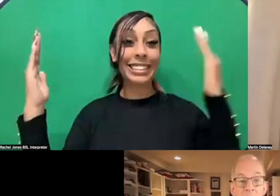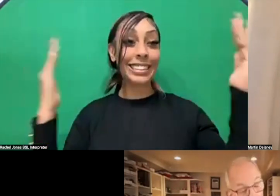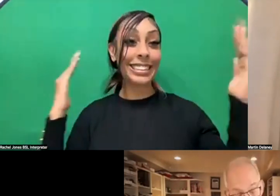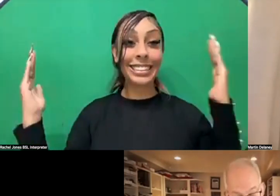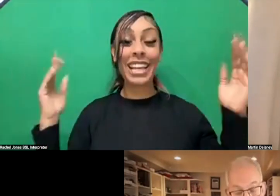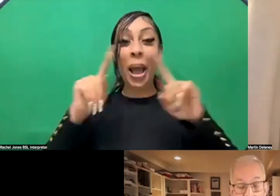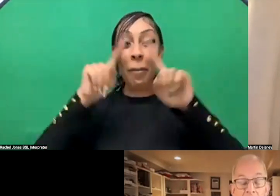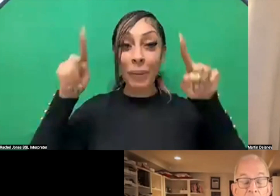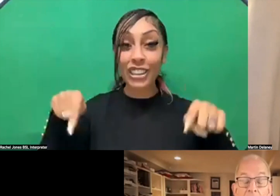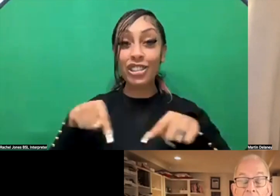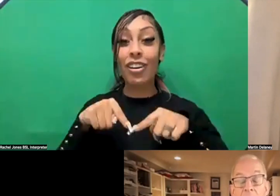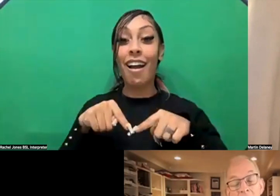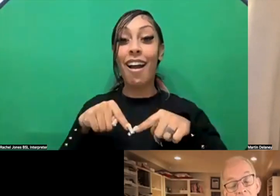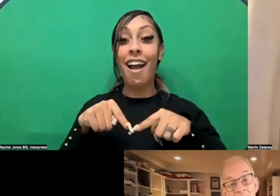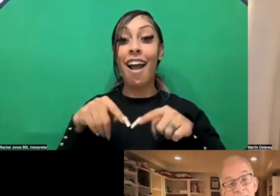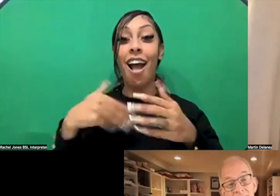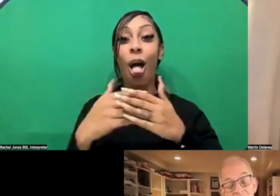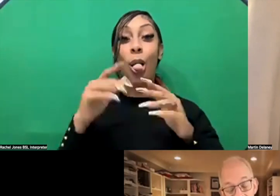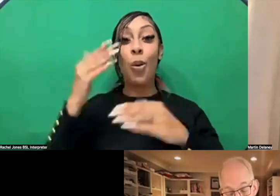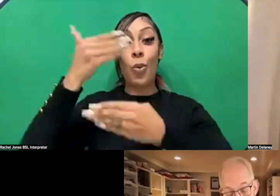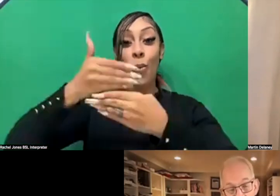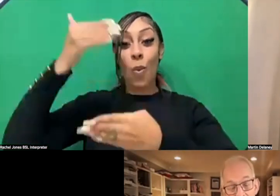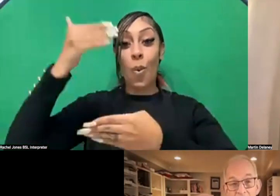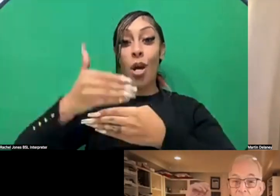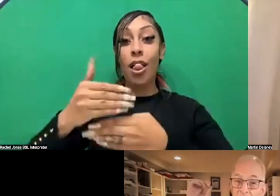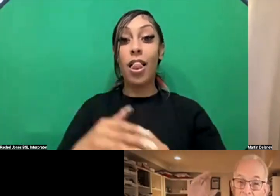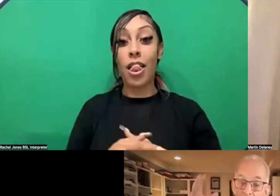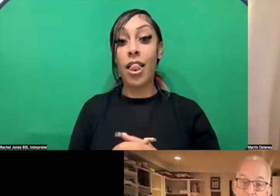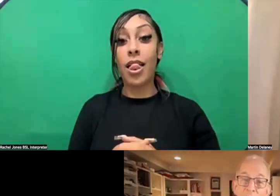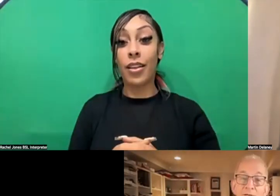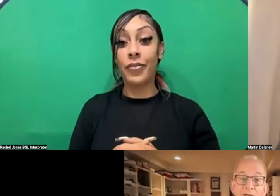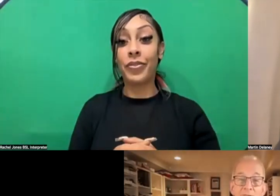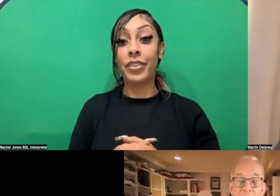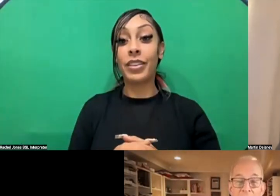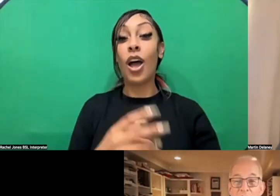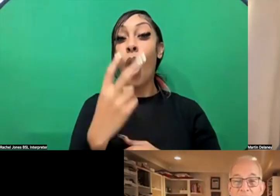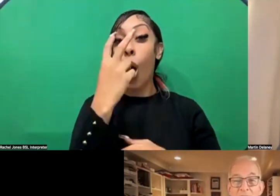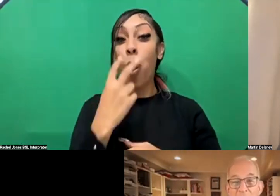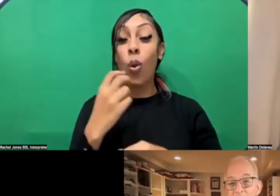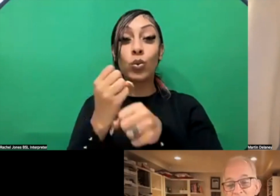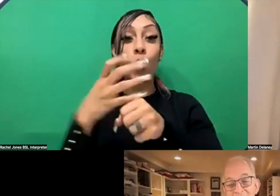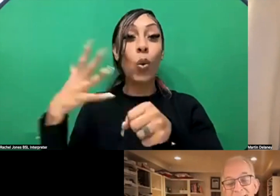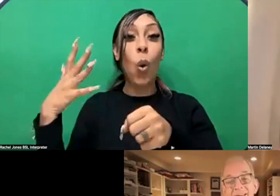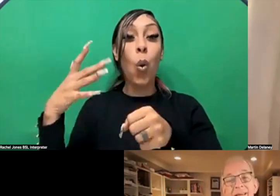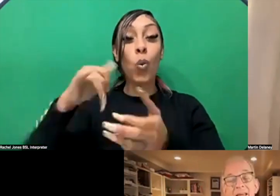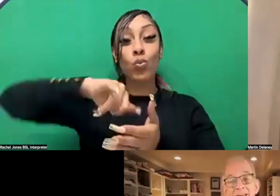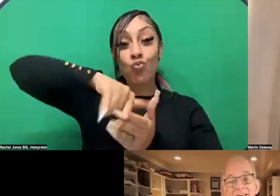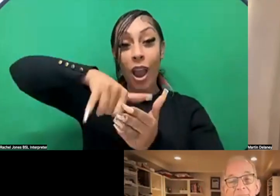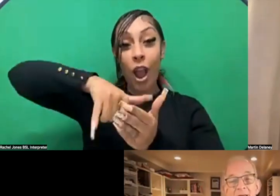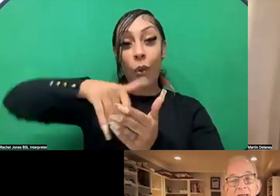walls, if you're sighted, of, for example, some old gold records of songs that I wrote, and